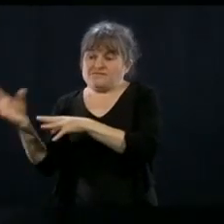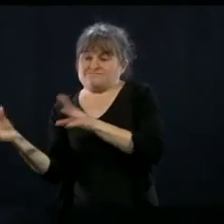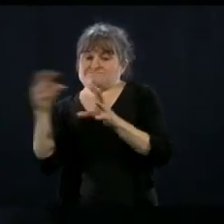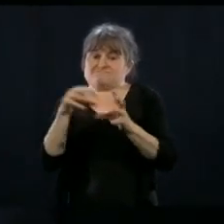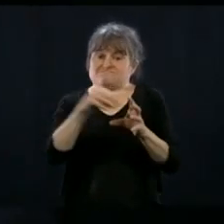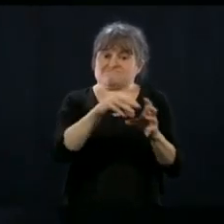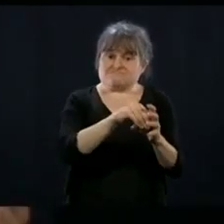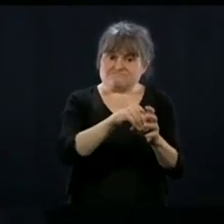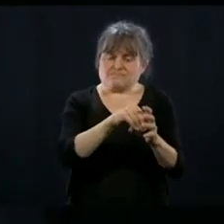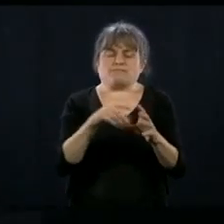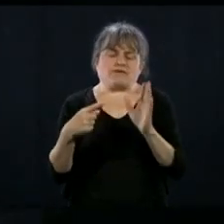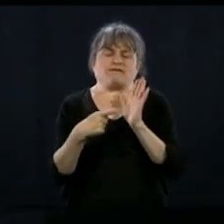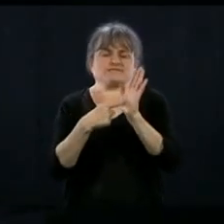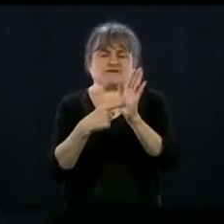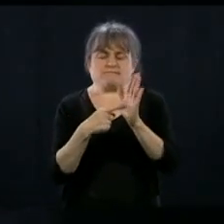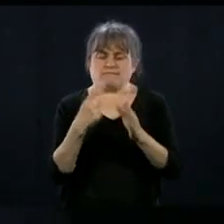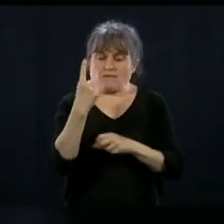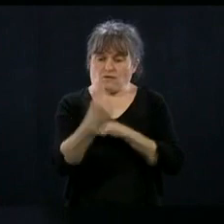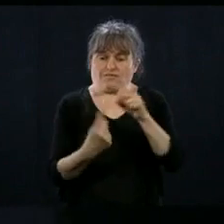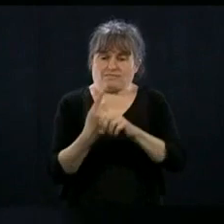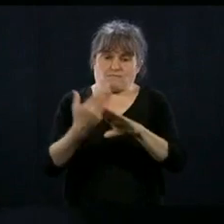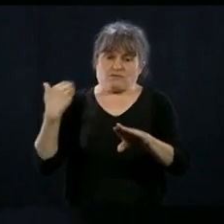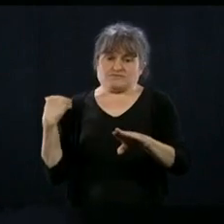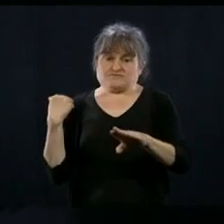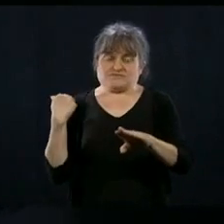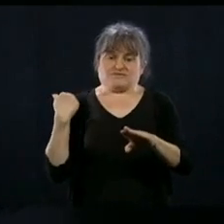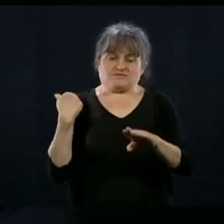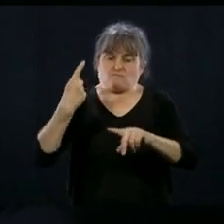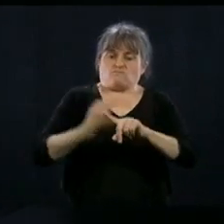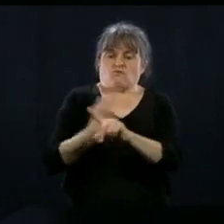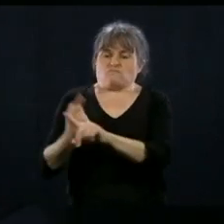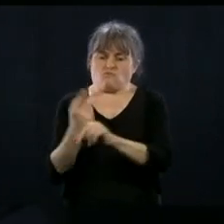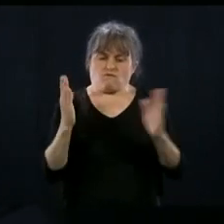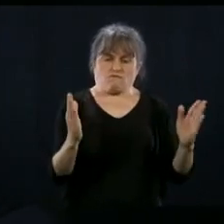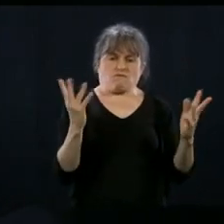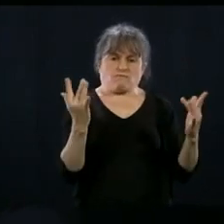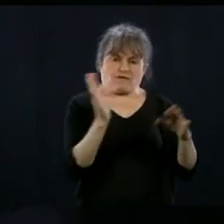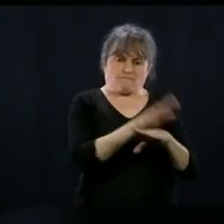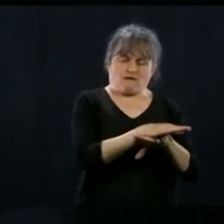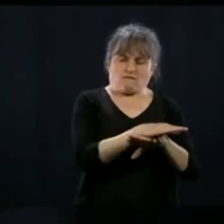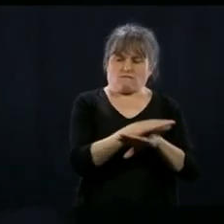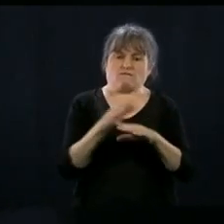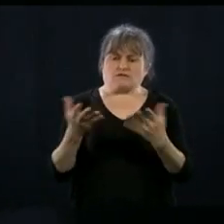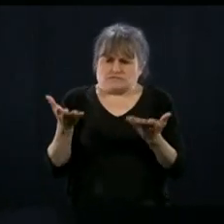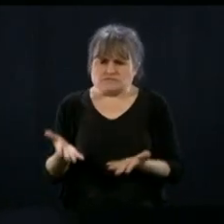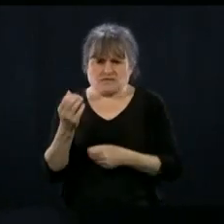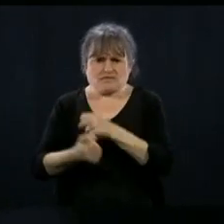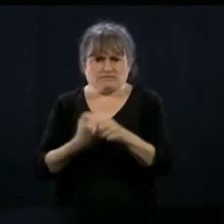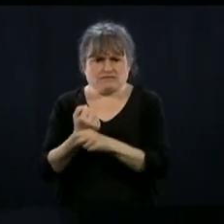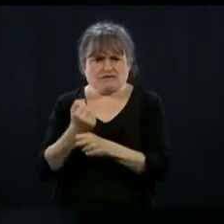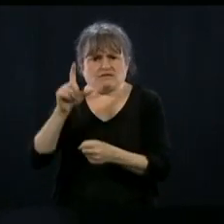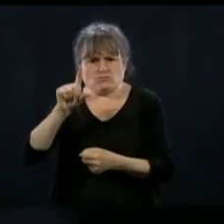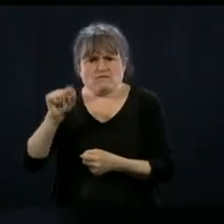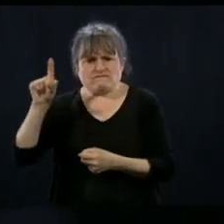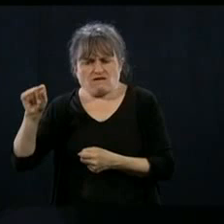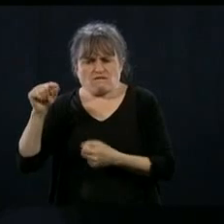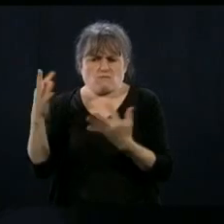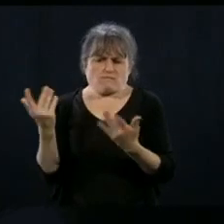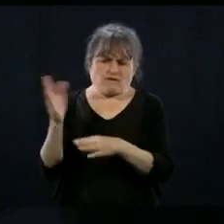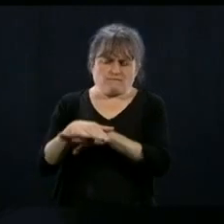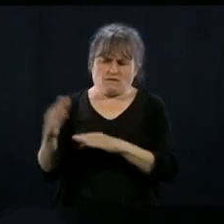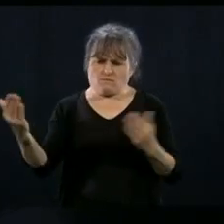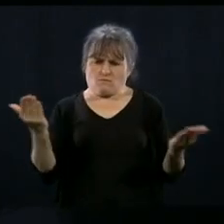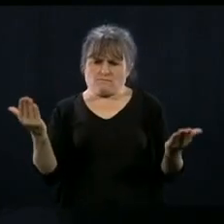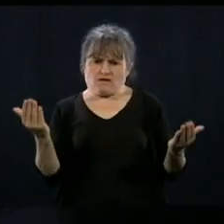years in order to see how many real deaths are linked to COVID-19. And according